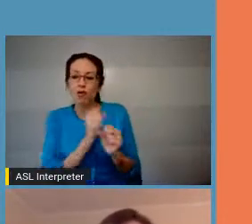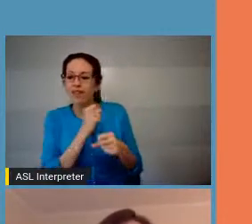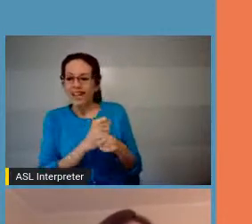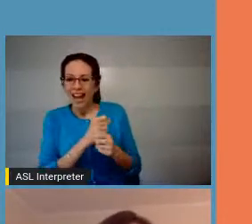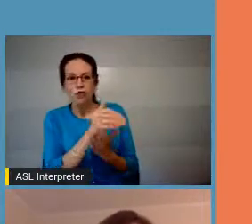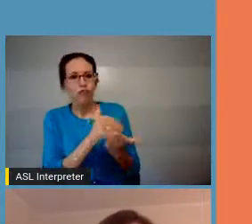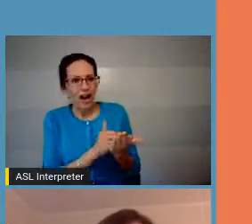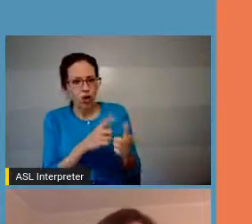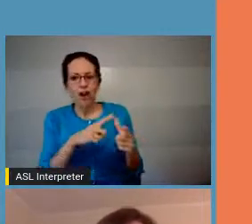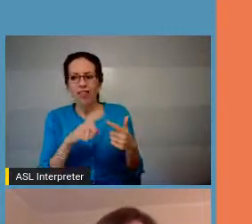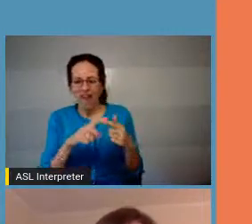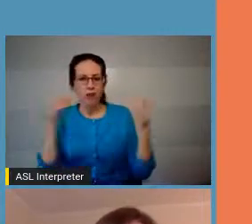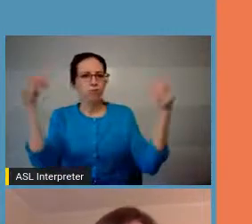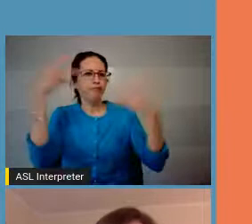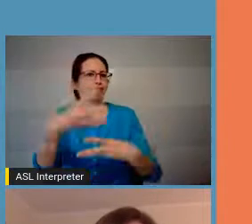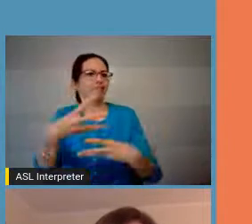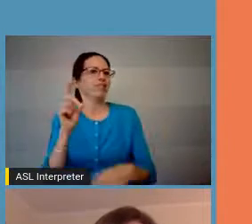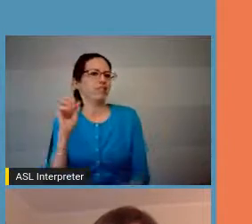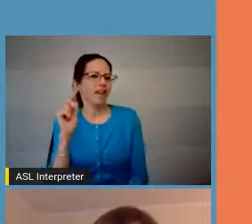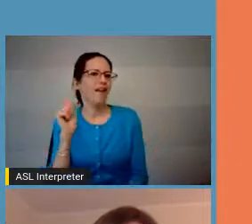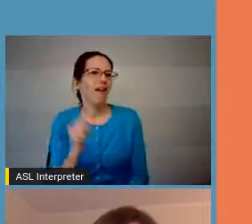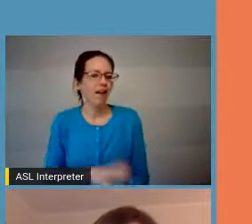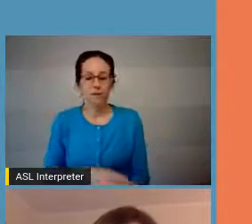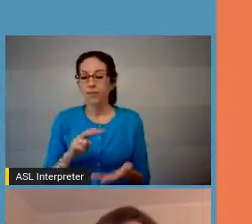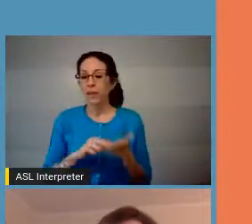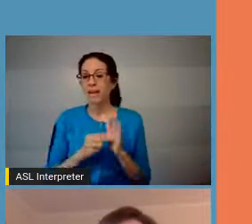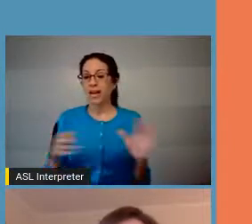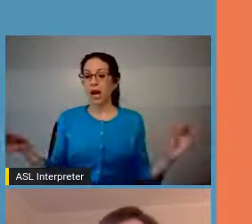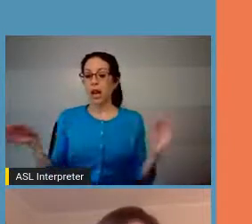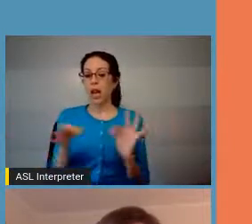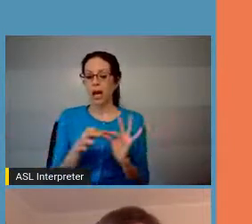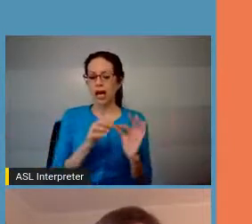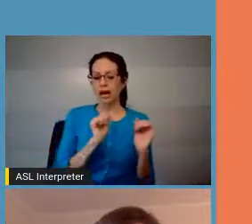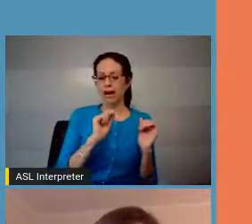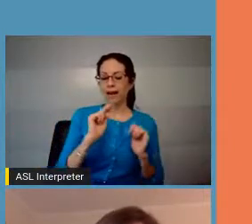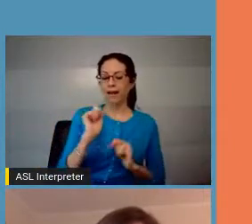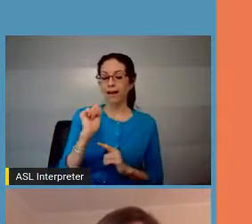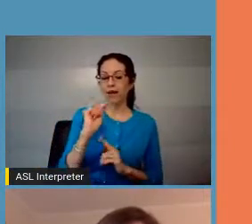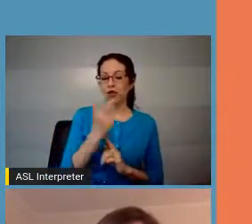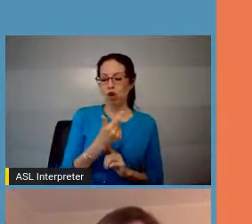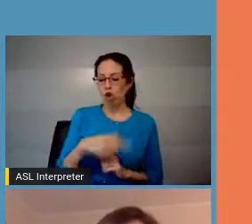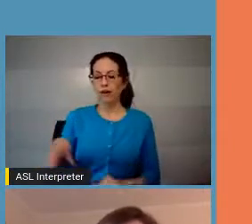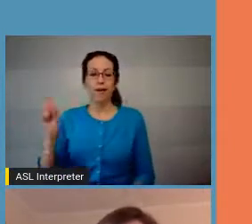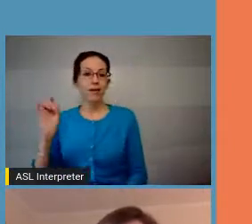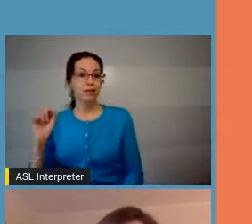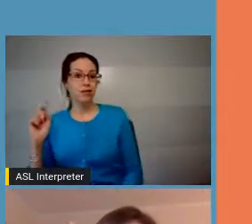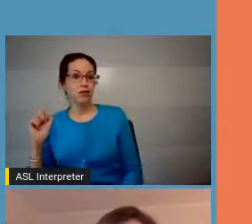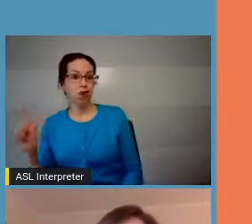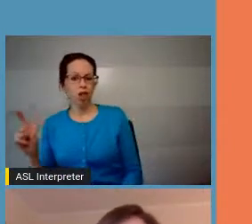then you populate the data. So the links between the analog and the digital surrogate are really strong.